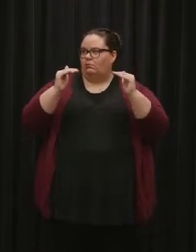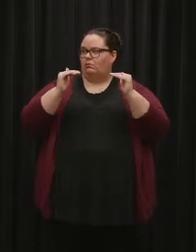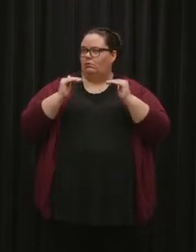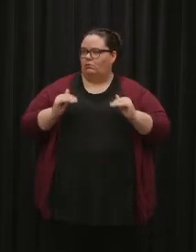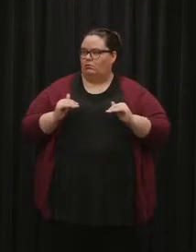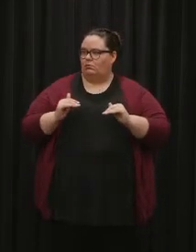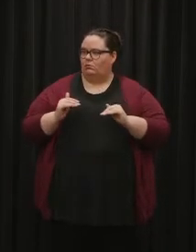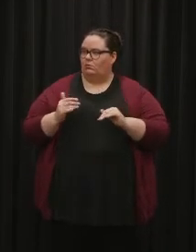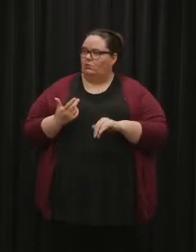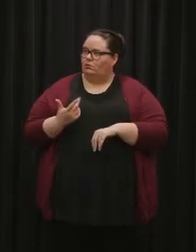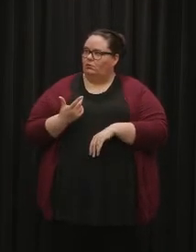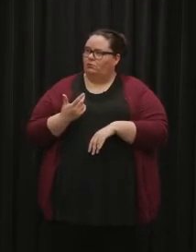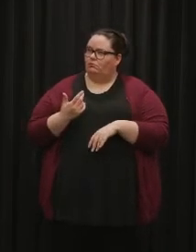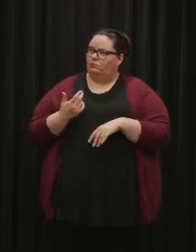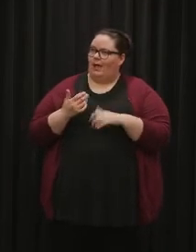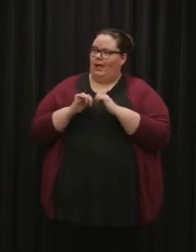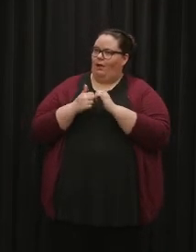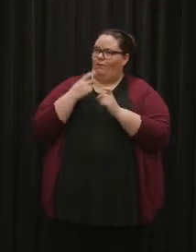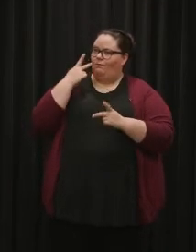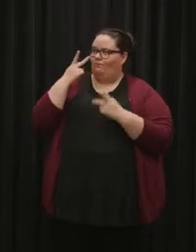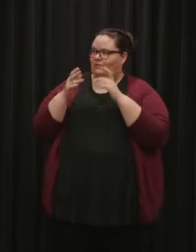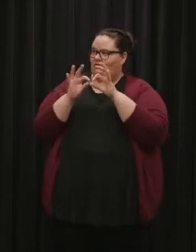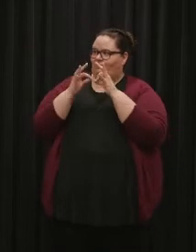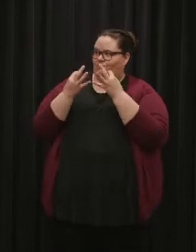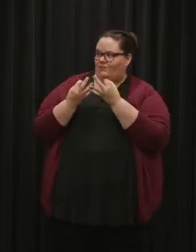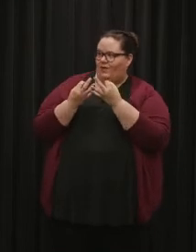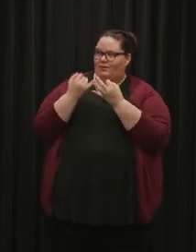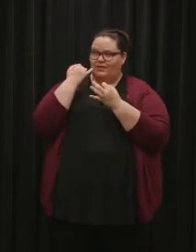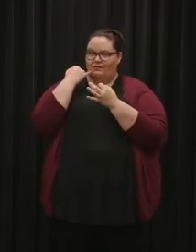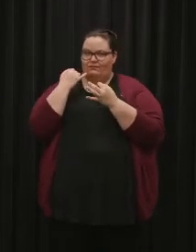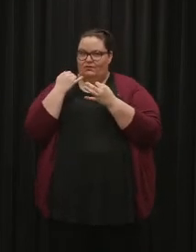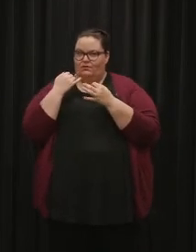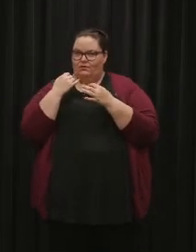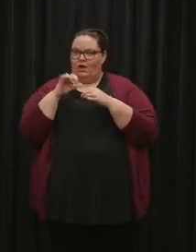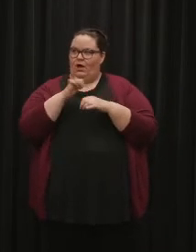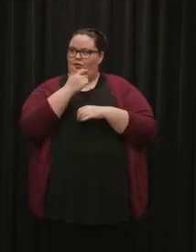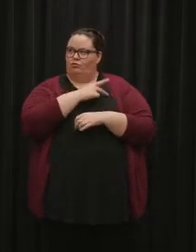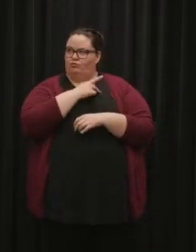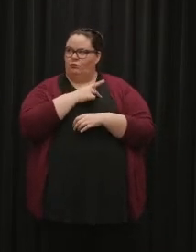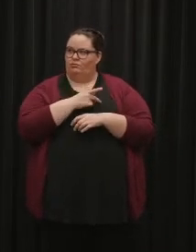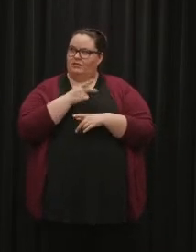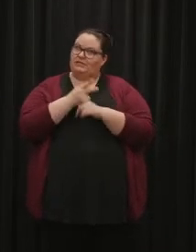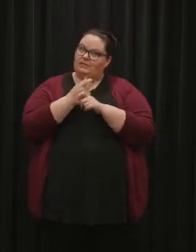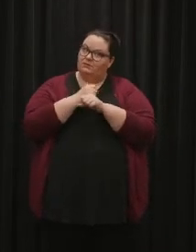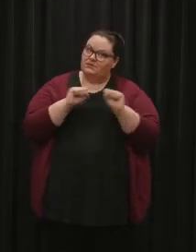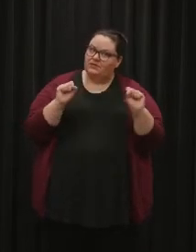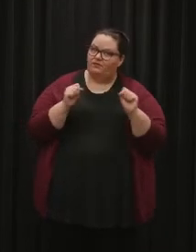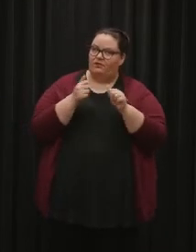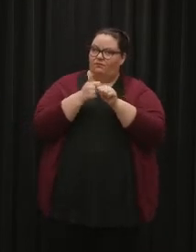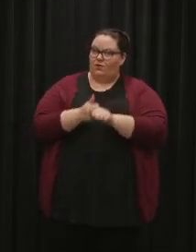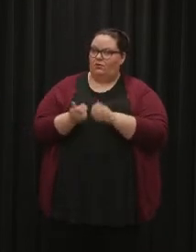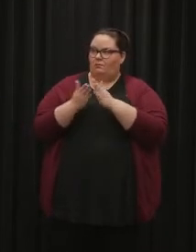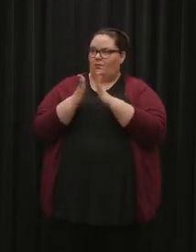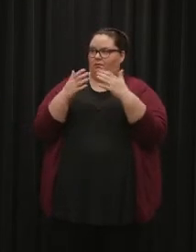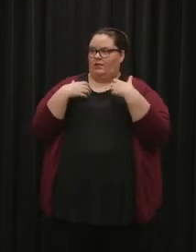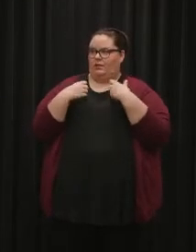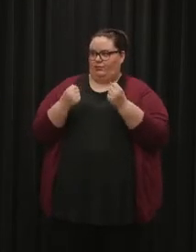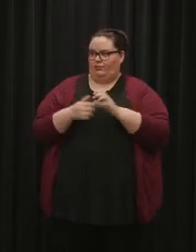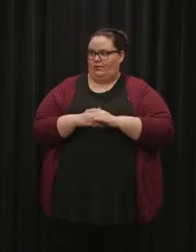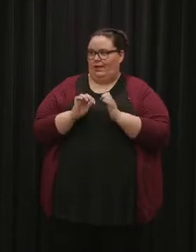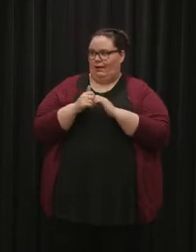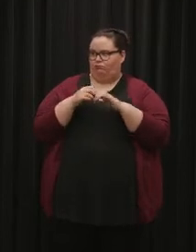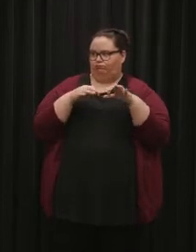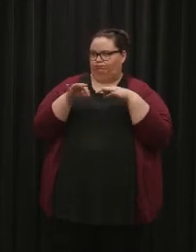to take to visit a friend or a family member for the holidays in a different province in order to do so safely and within public health guidelines?